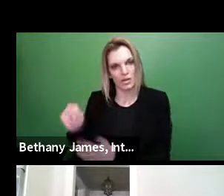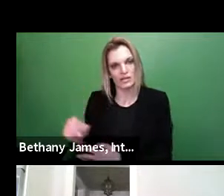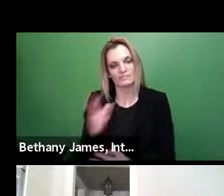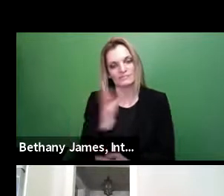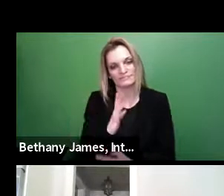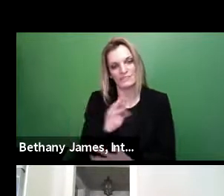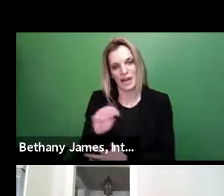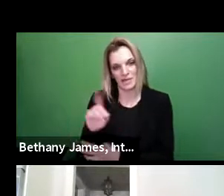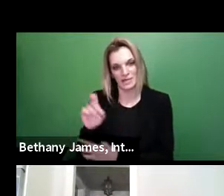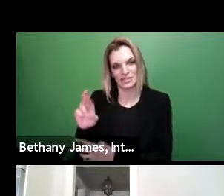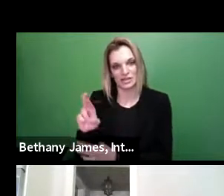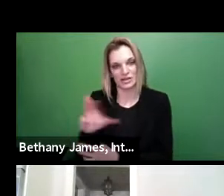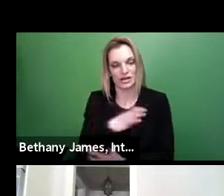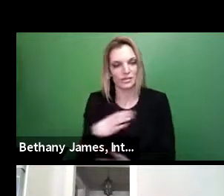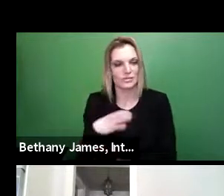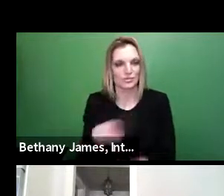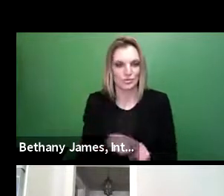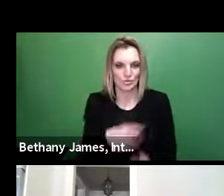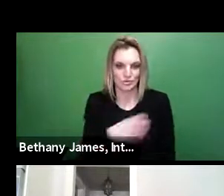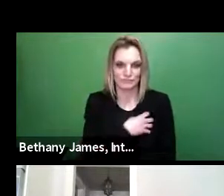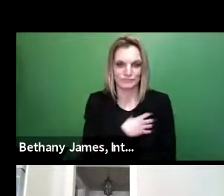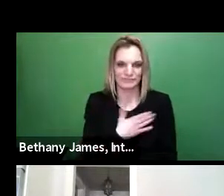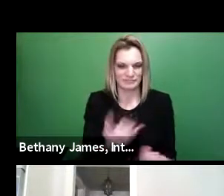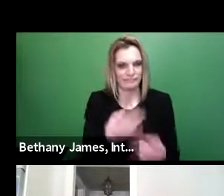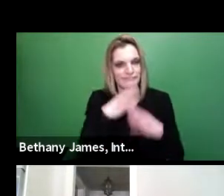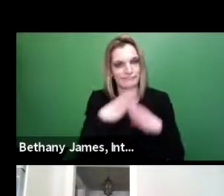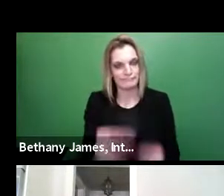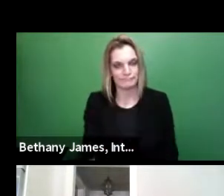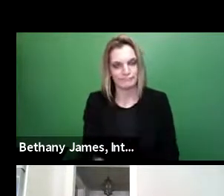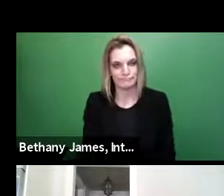Rights Commission. So if we can just have a moment of silence, please.